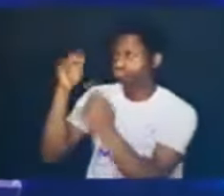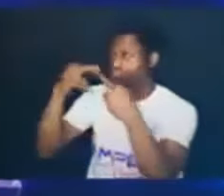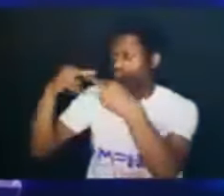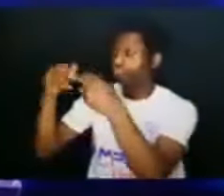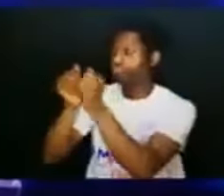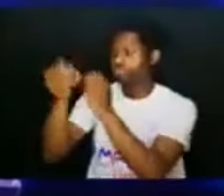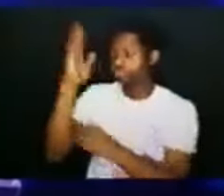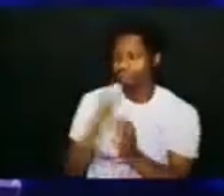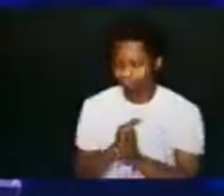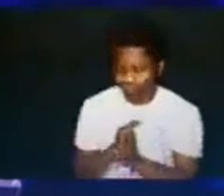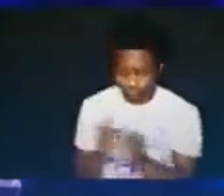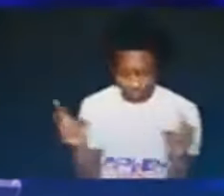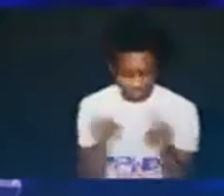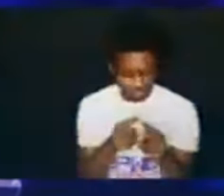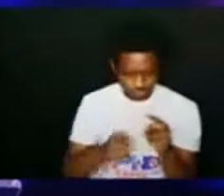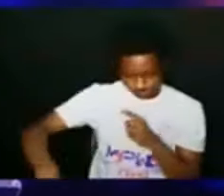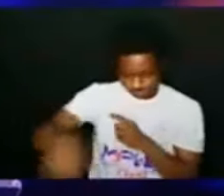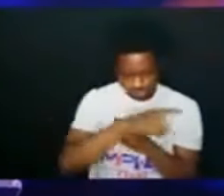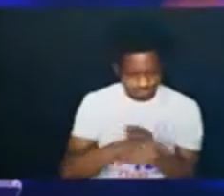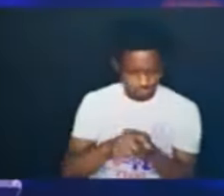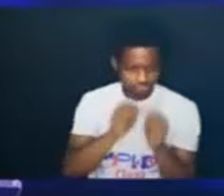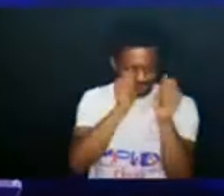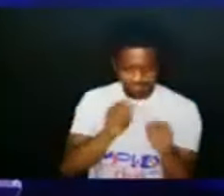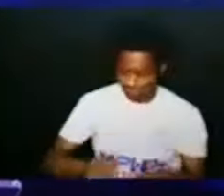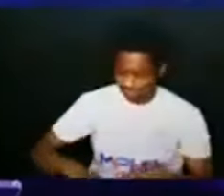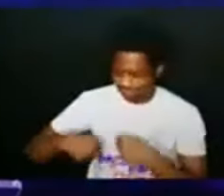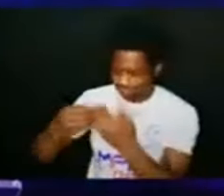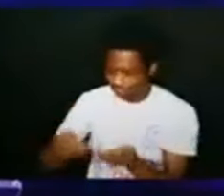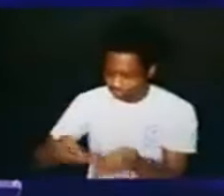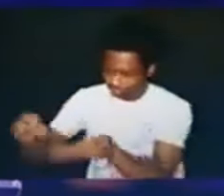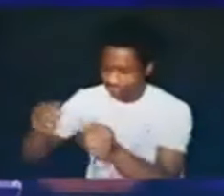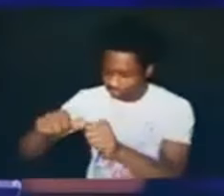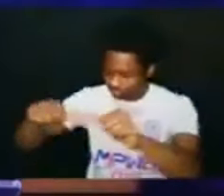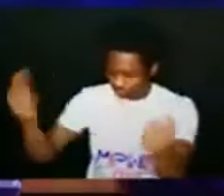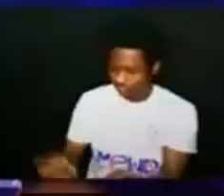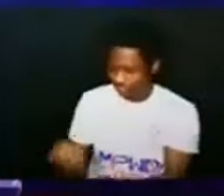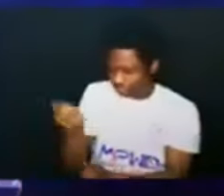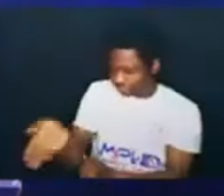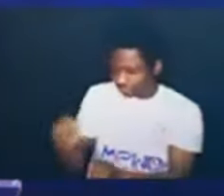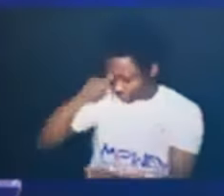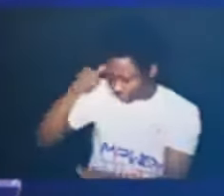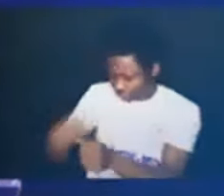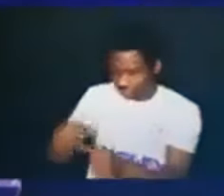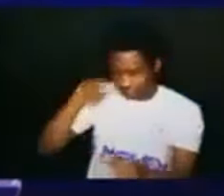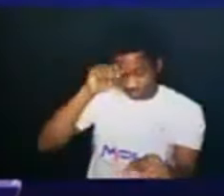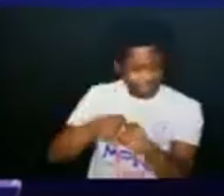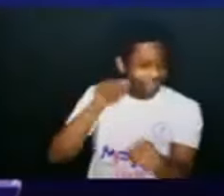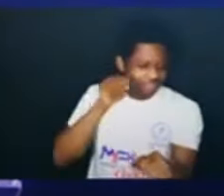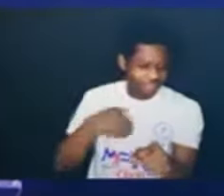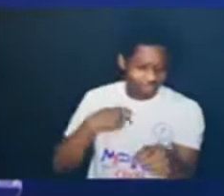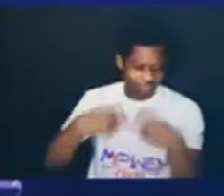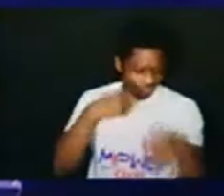Therefore, if you are offering your gift at the altar and then remember that your brother or sister has something